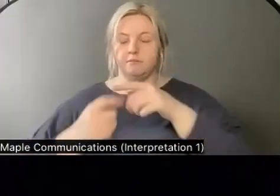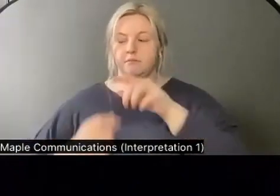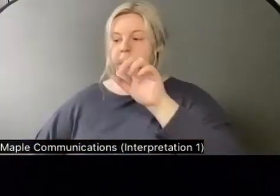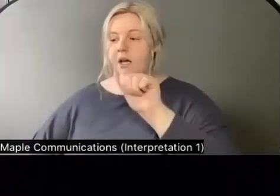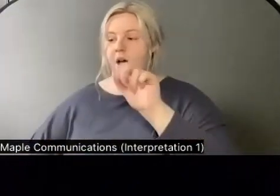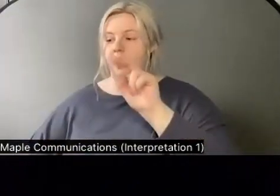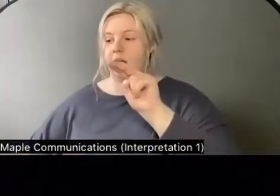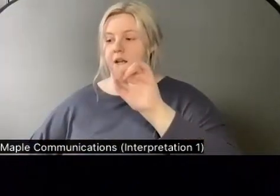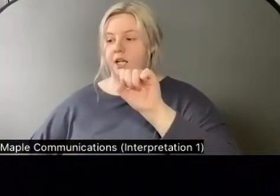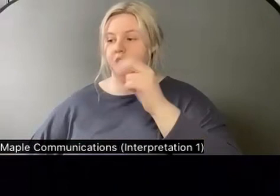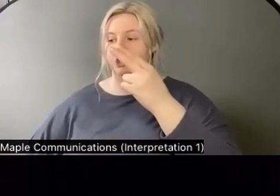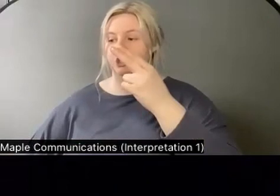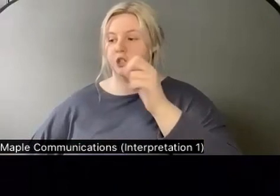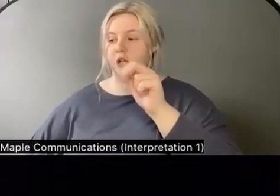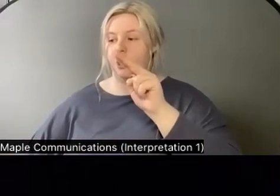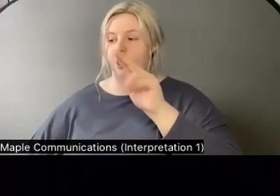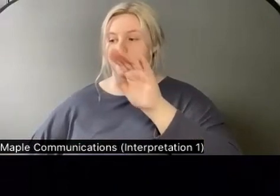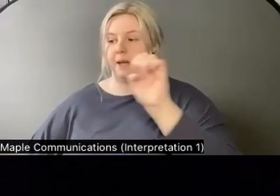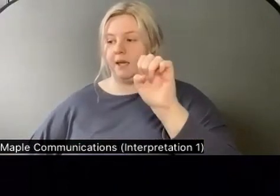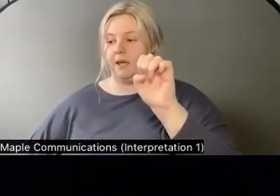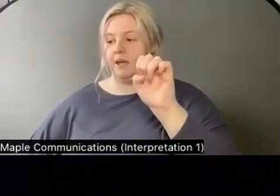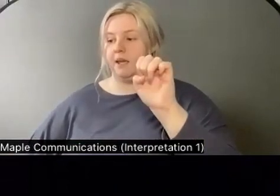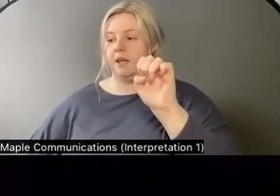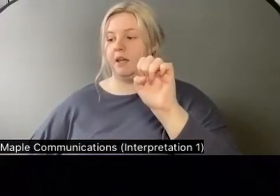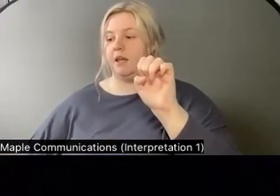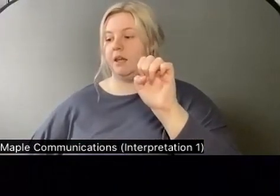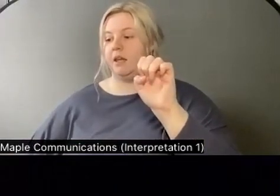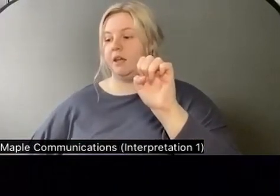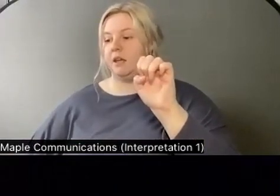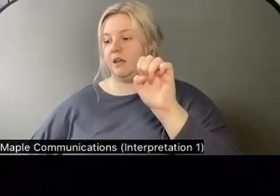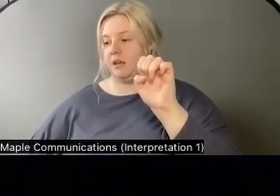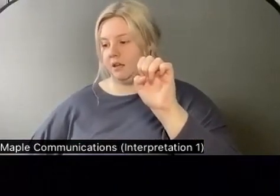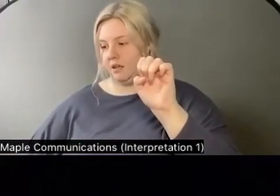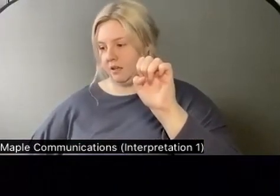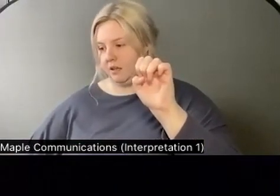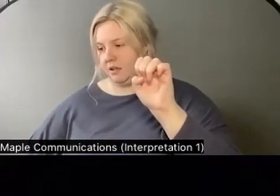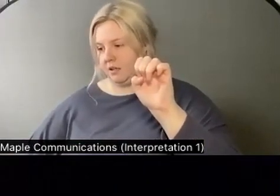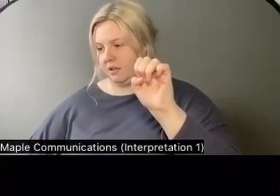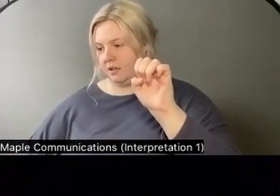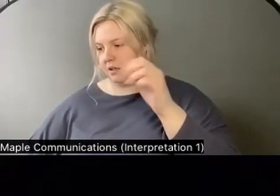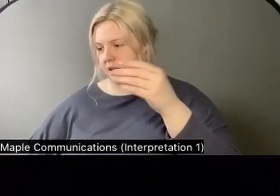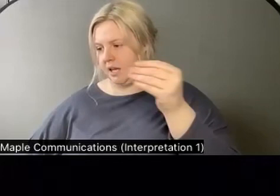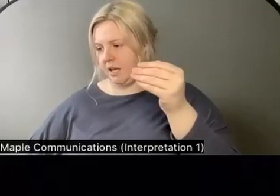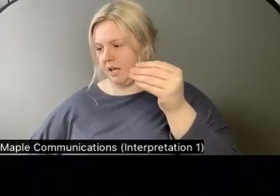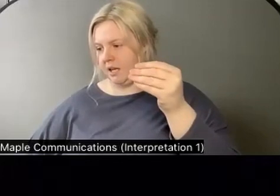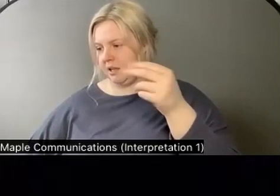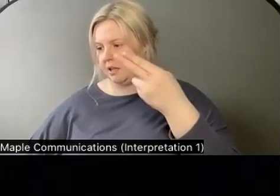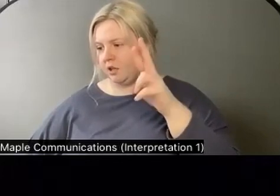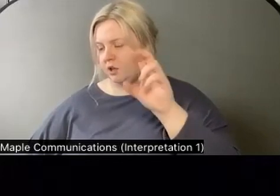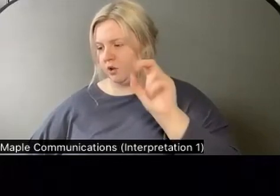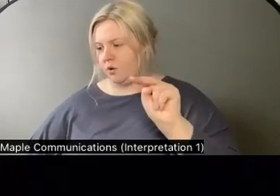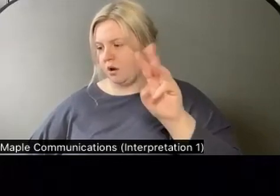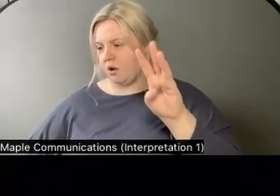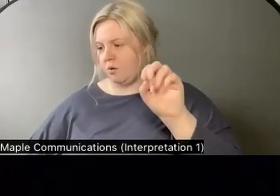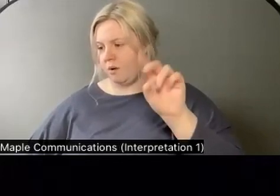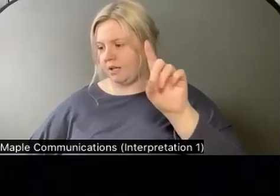Anishinaabe, the Huron-Wendat, and Haudenosaunee people, as well as I'm just a few